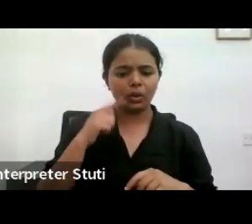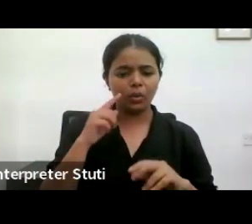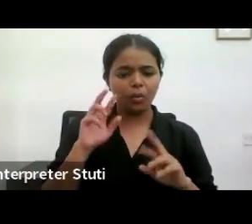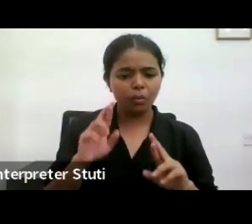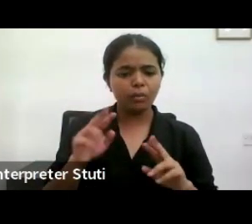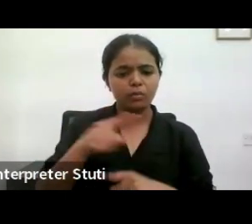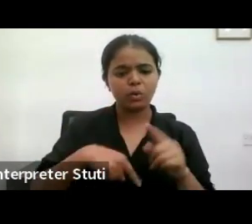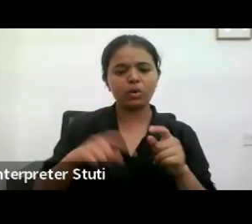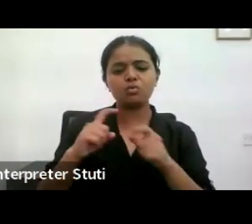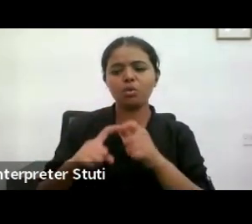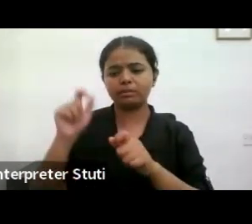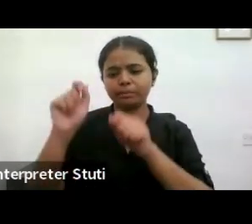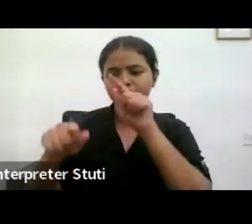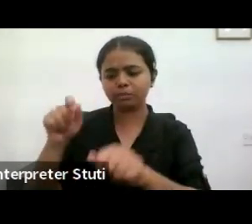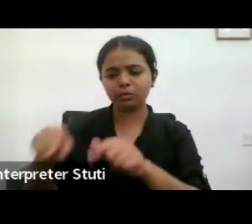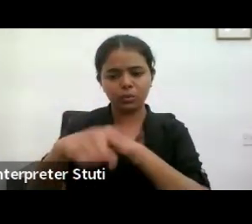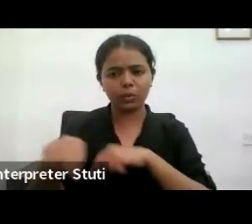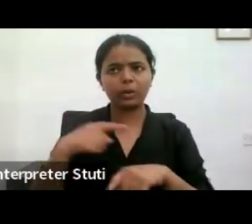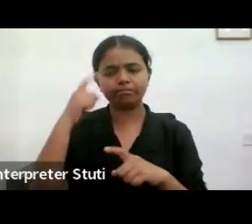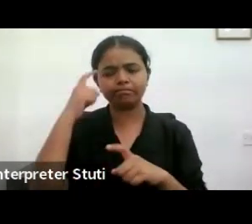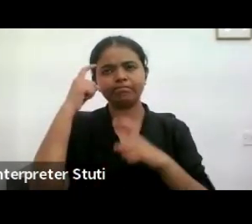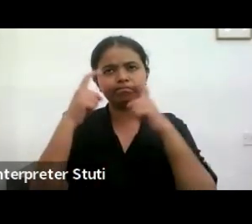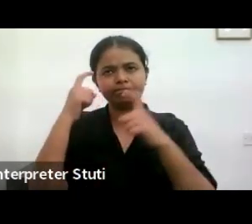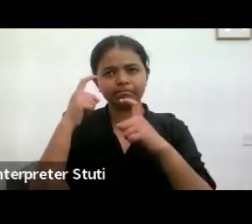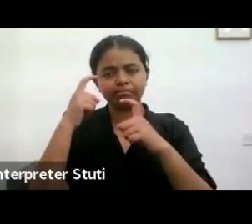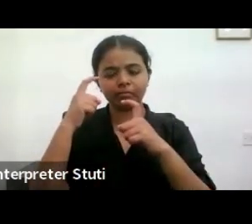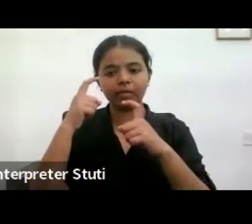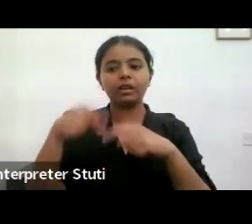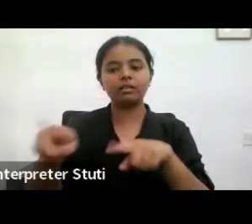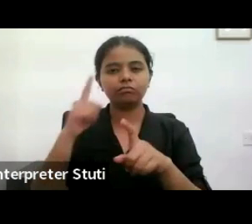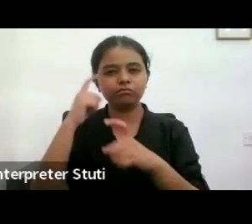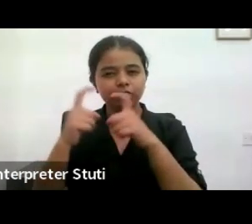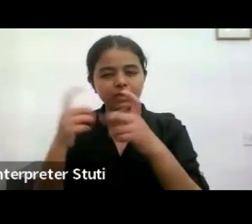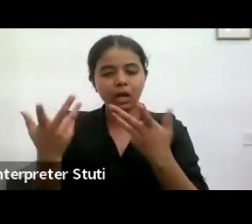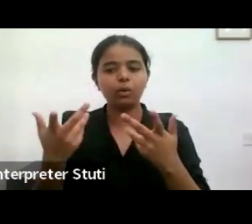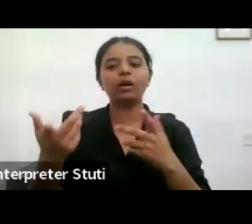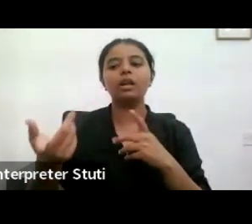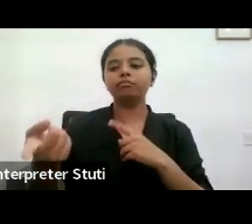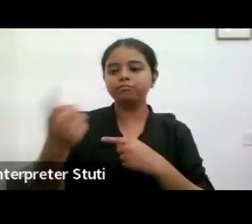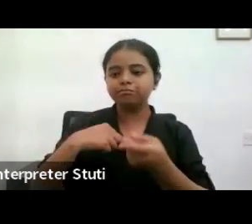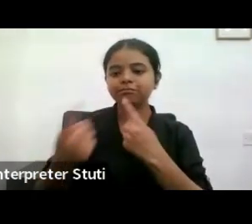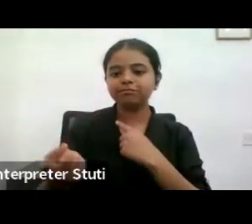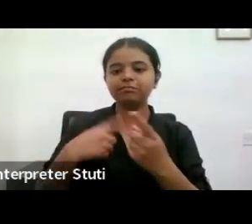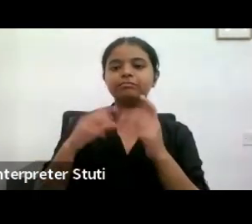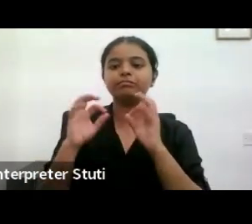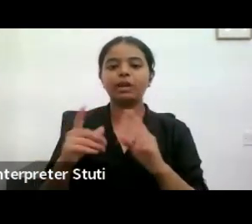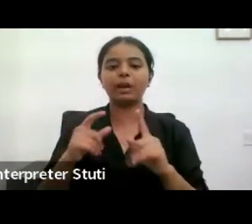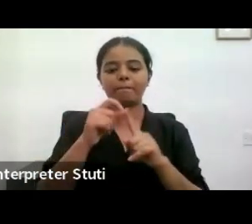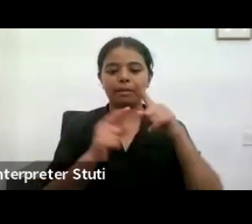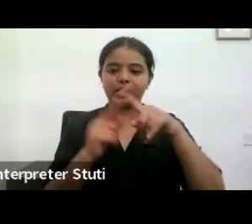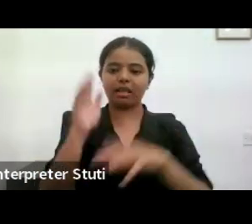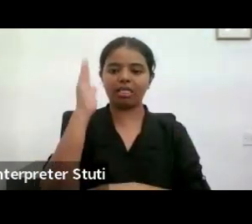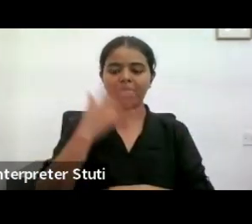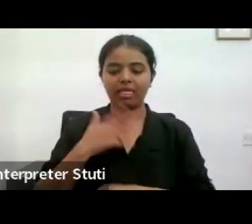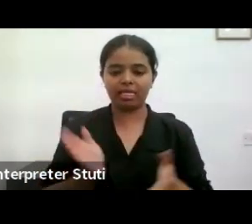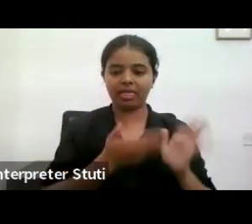about and to respond to. Again, this is the way that you can engage. with our presentation today. We also